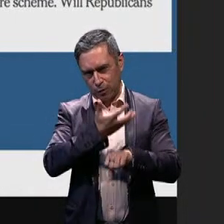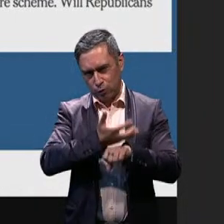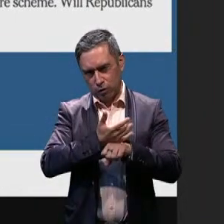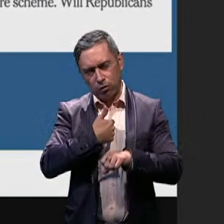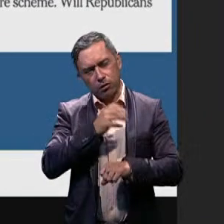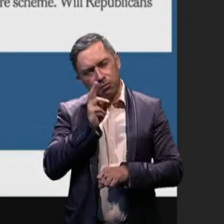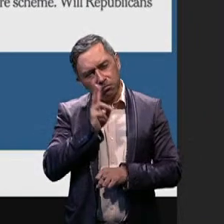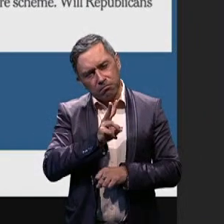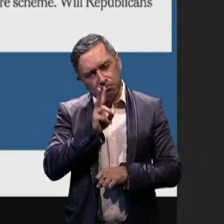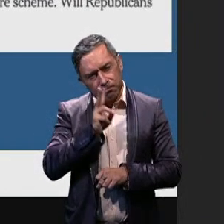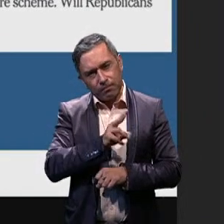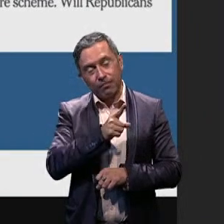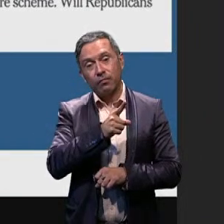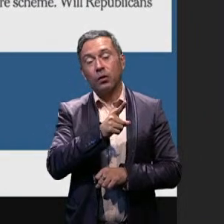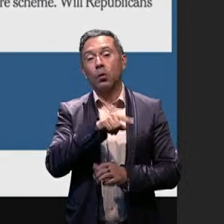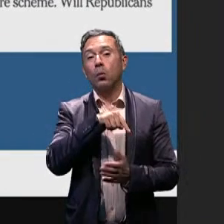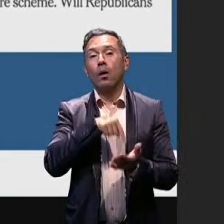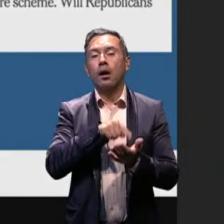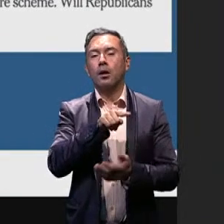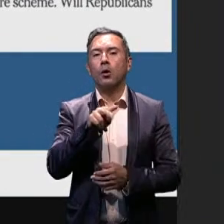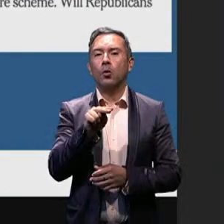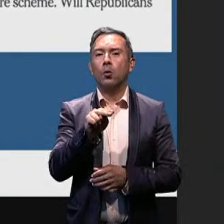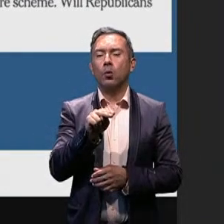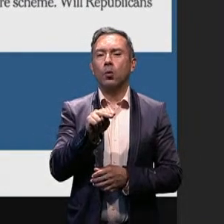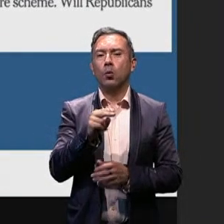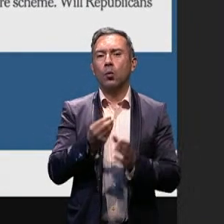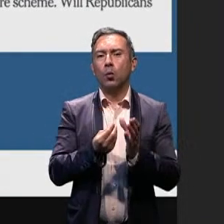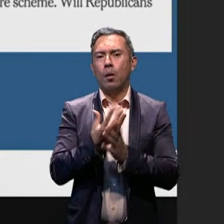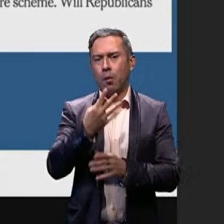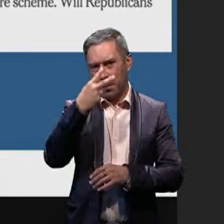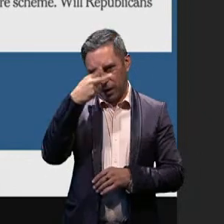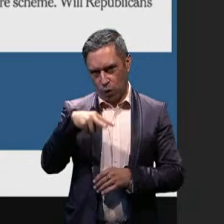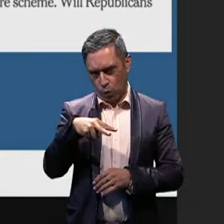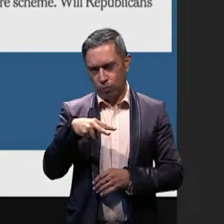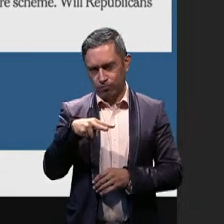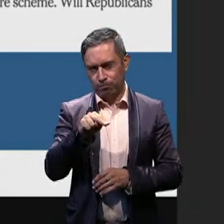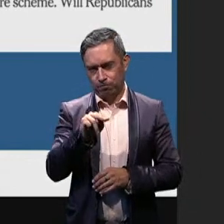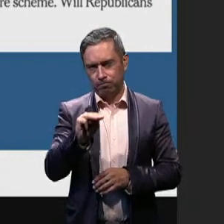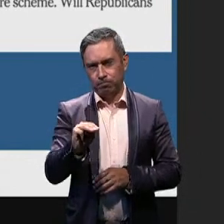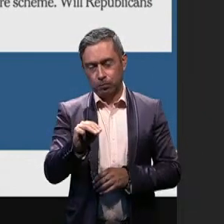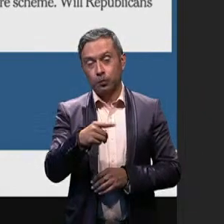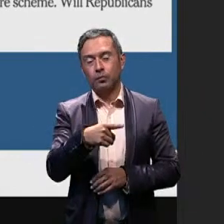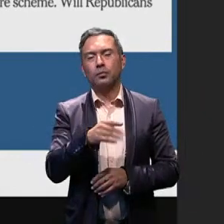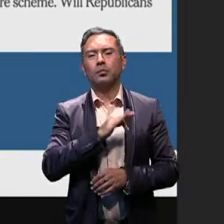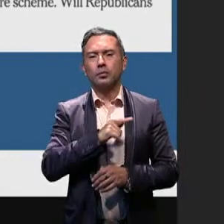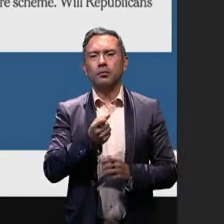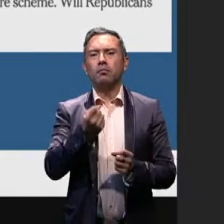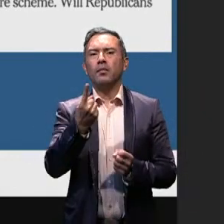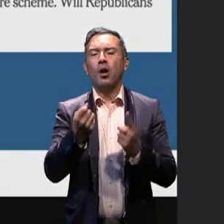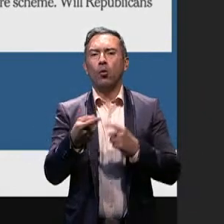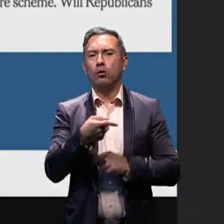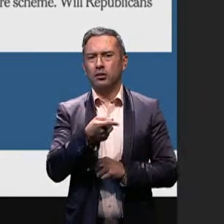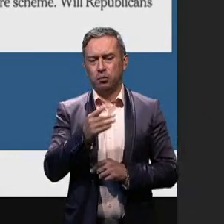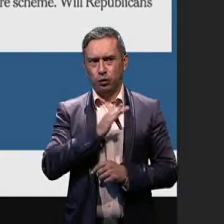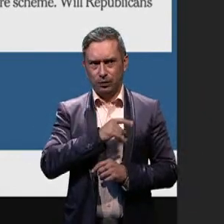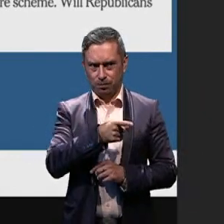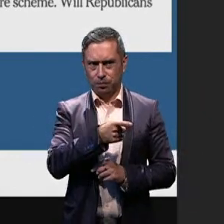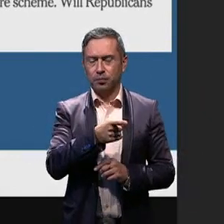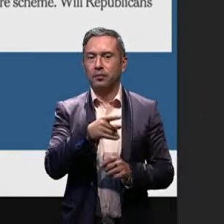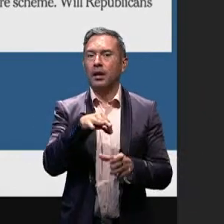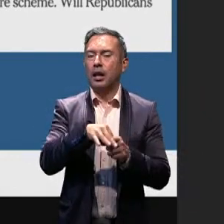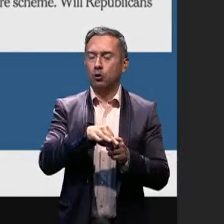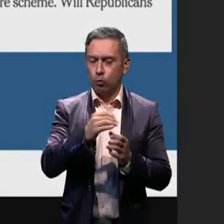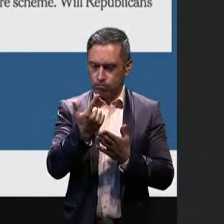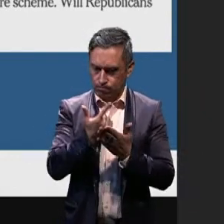county officials not want to certify an election that had been audited and found no